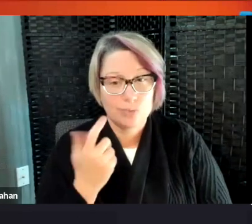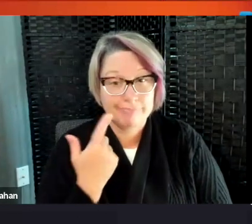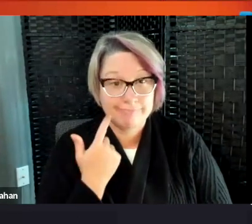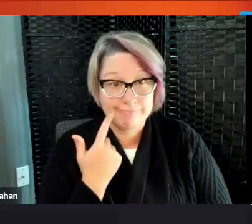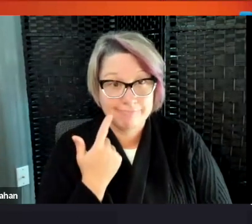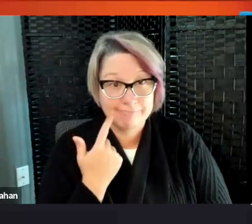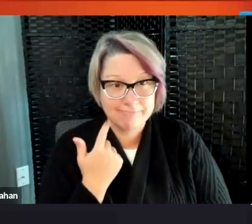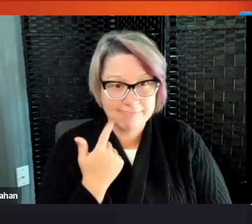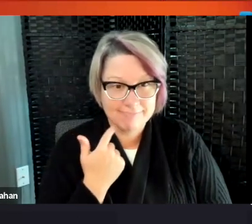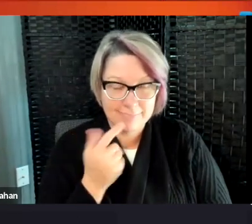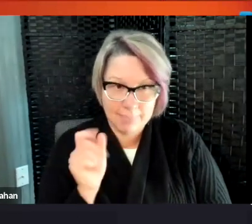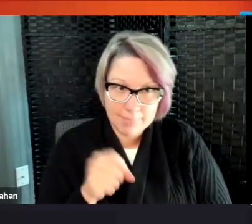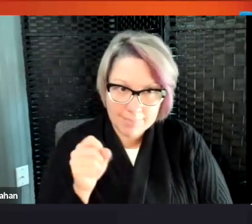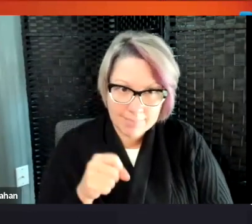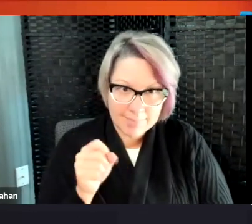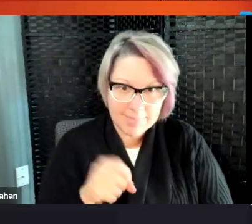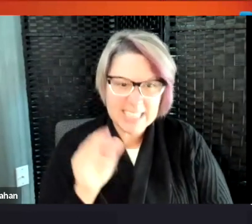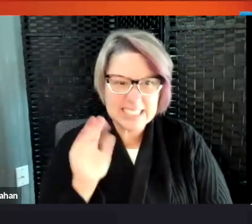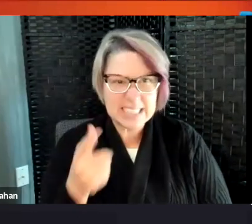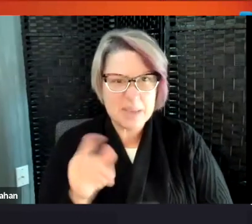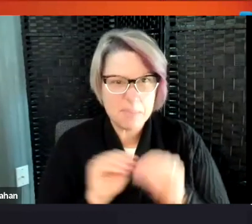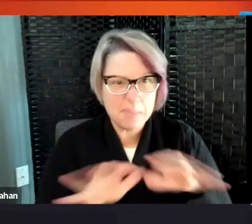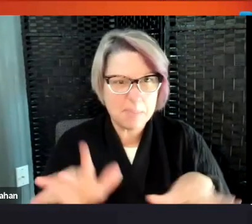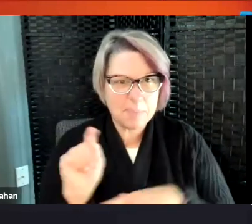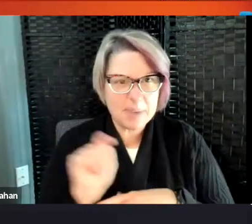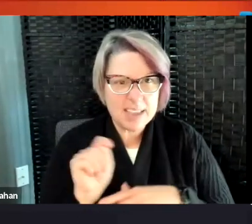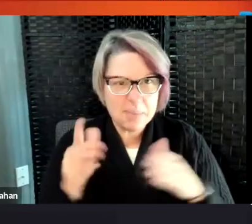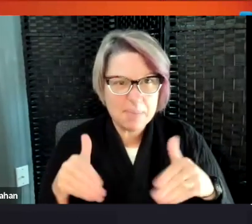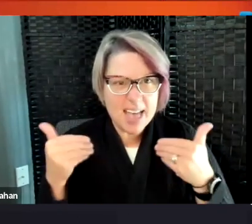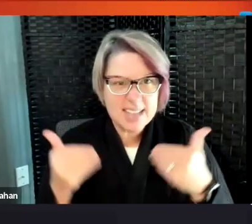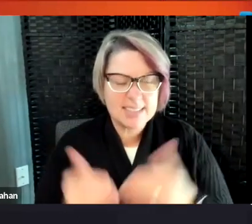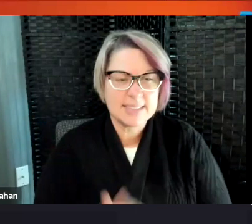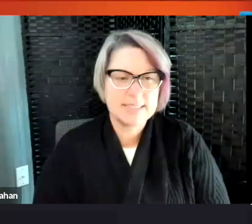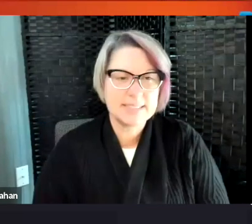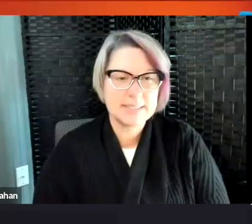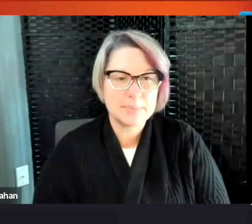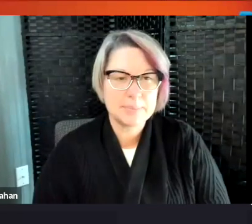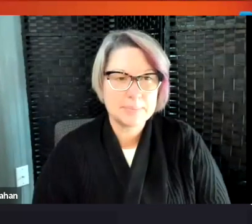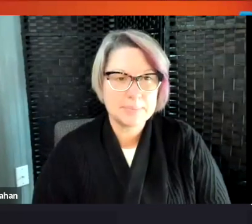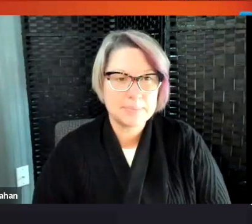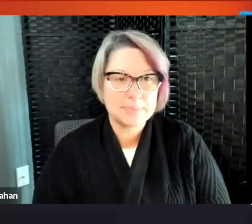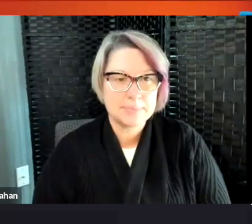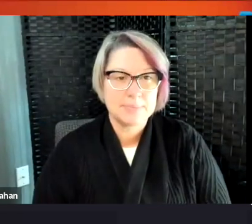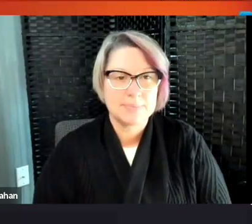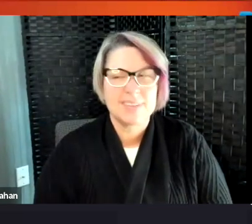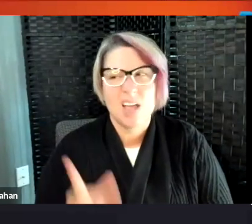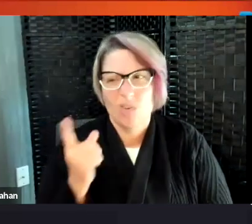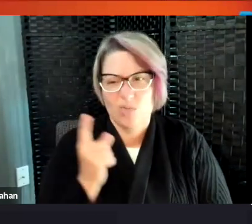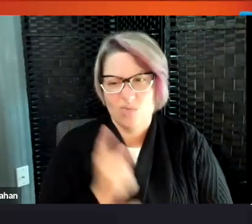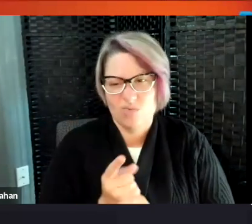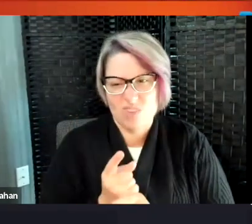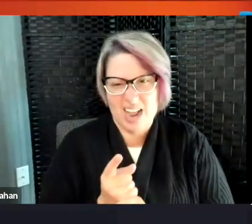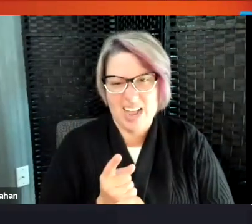You sure did. It looks like you peed your pants. Oh, you're right. It